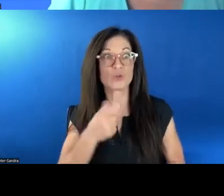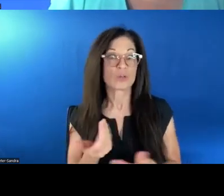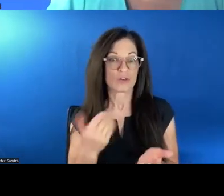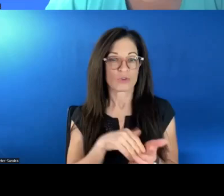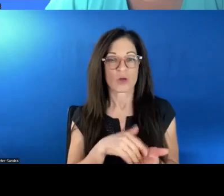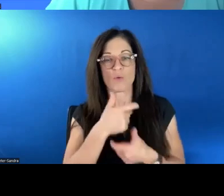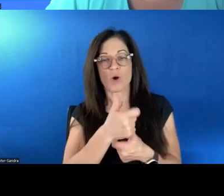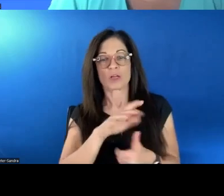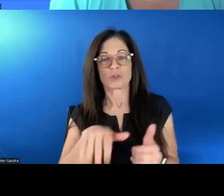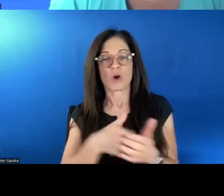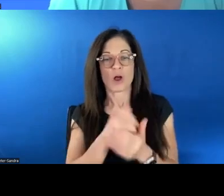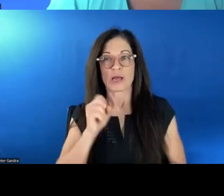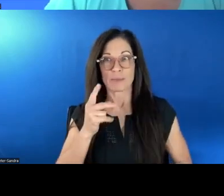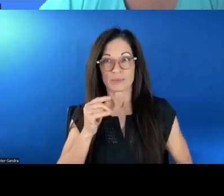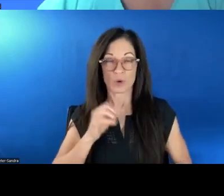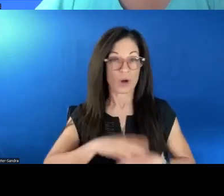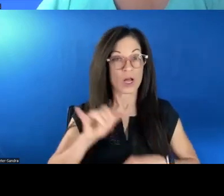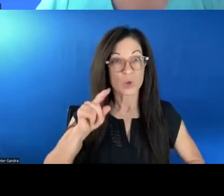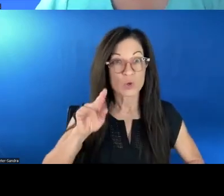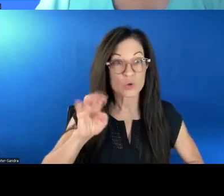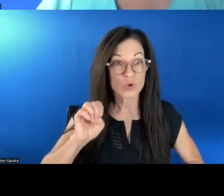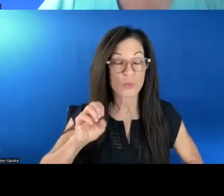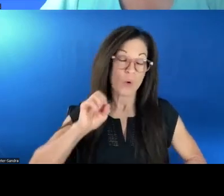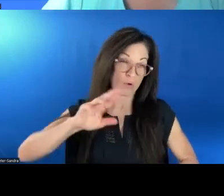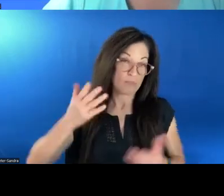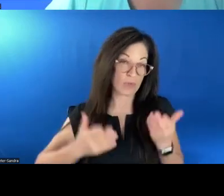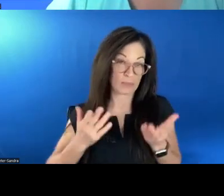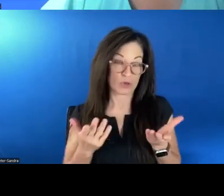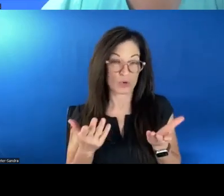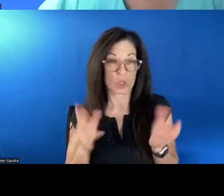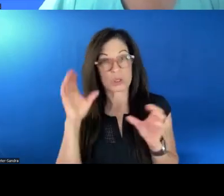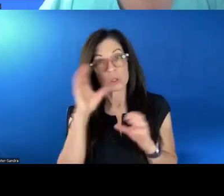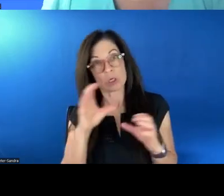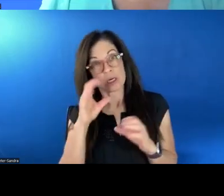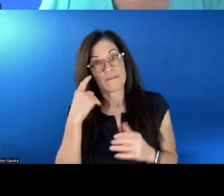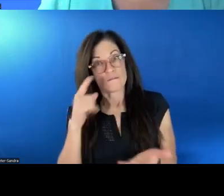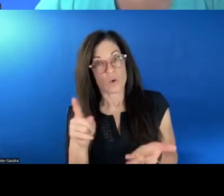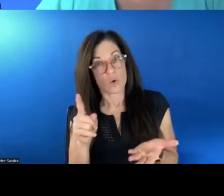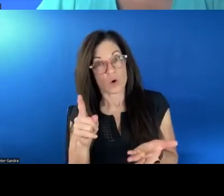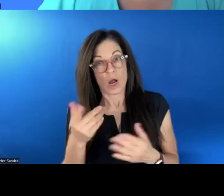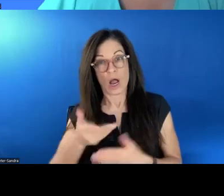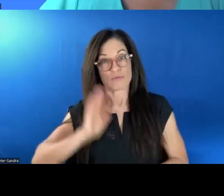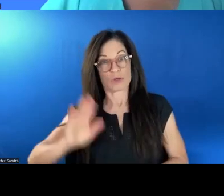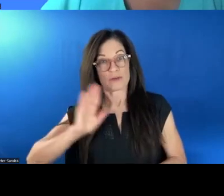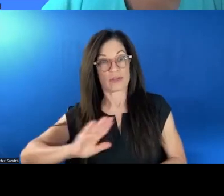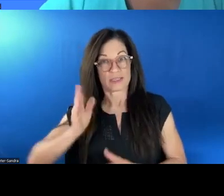episodes, the entire episode on YouTube or embedded there. Or perhaps you're looking for a previous